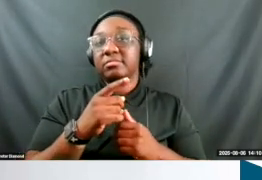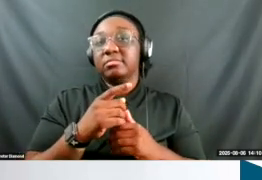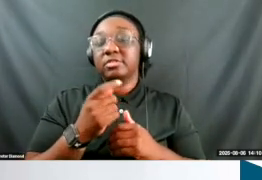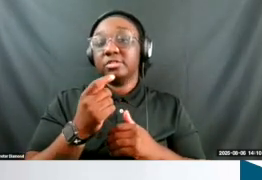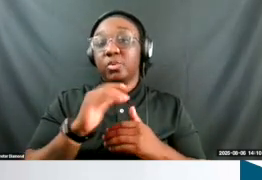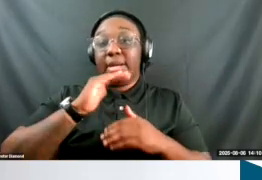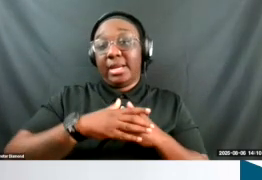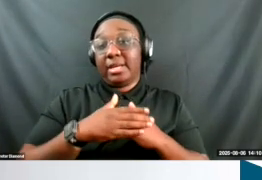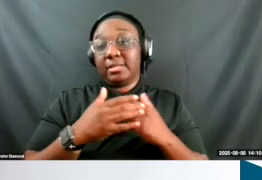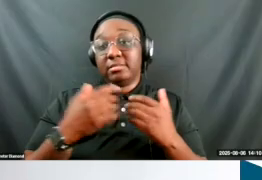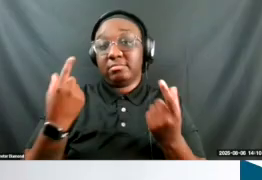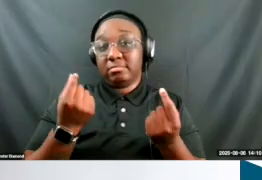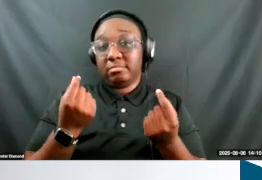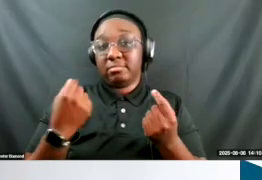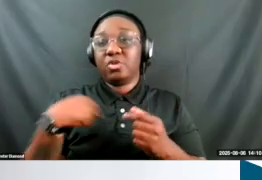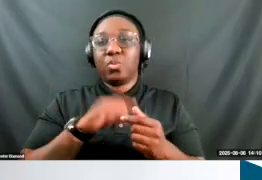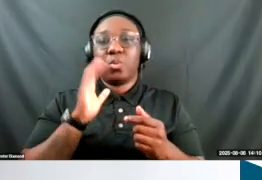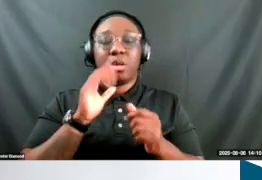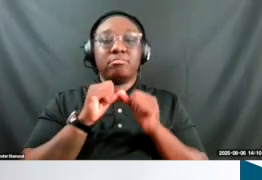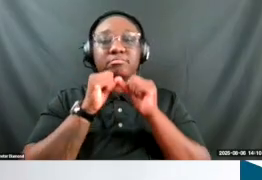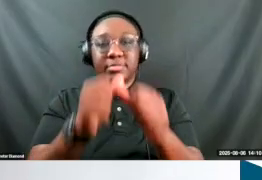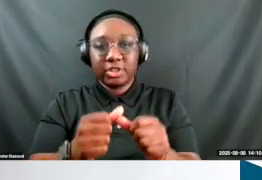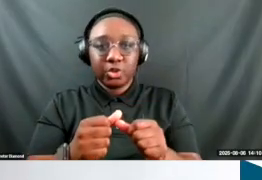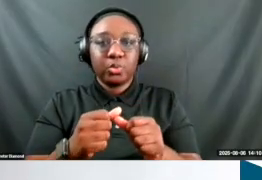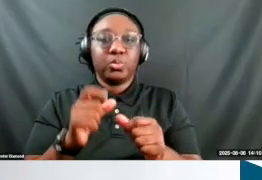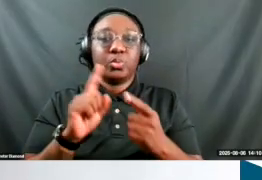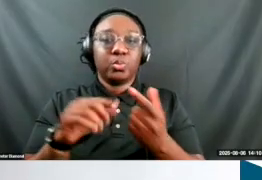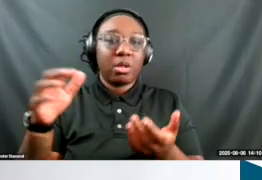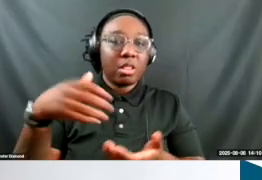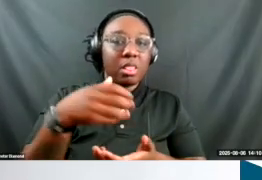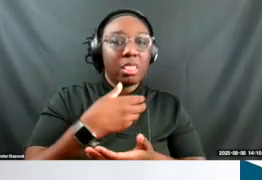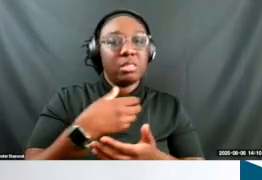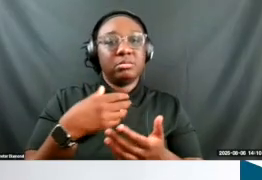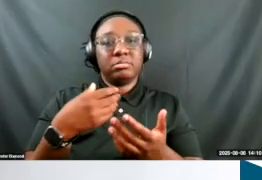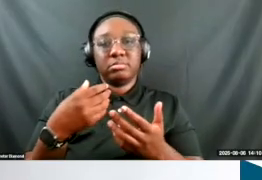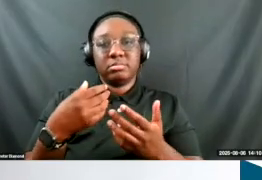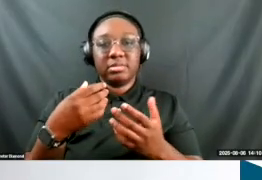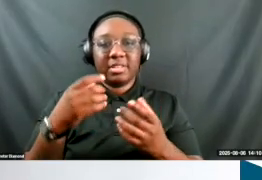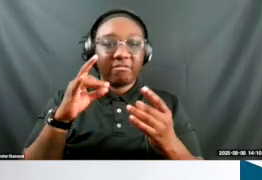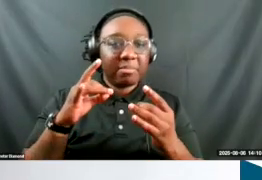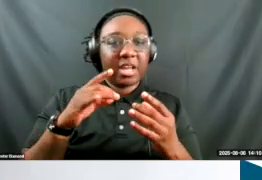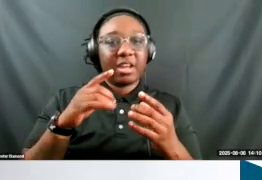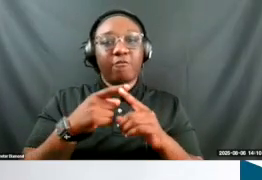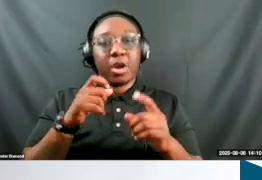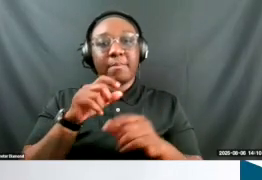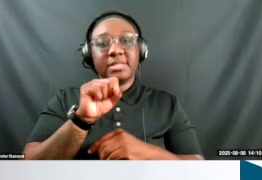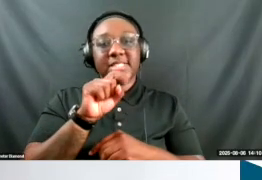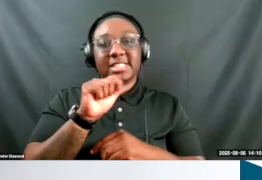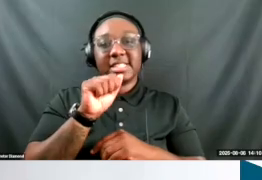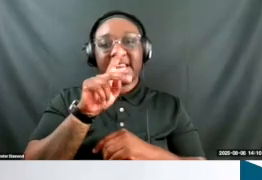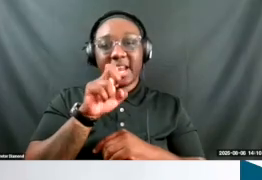public work groups. Our next major milestone is finalizing the update to the long-term